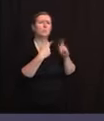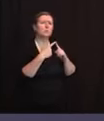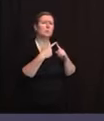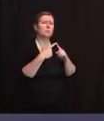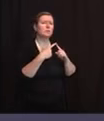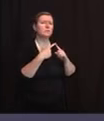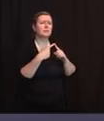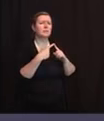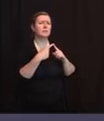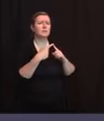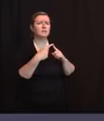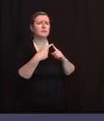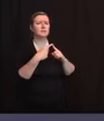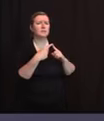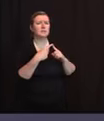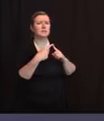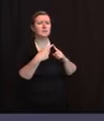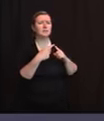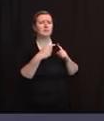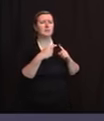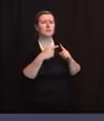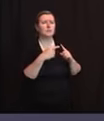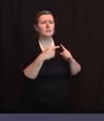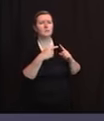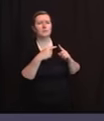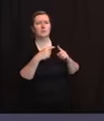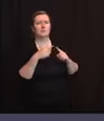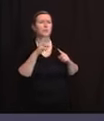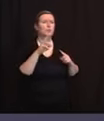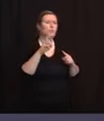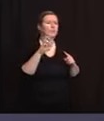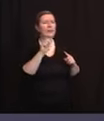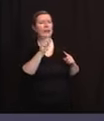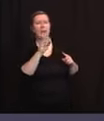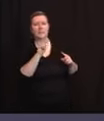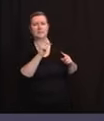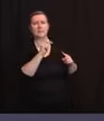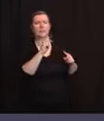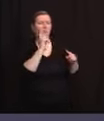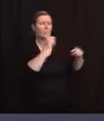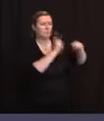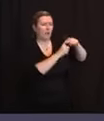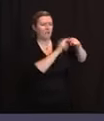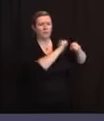COVID-19 positive patients, residents rather, into the,